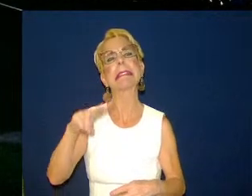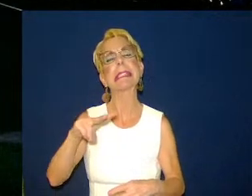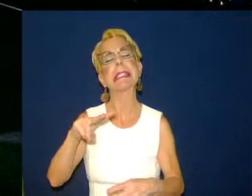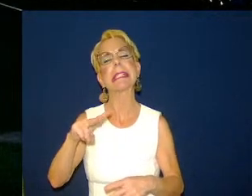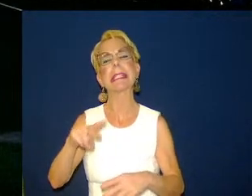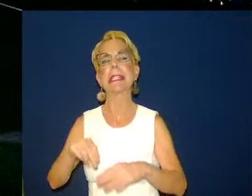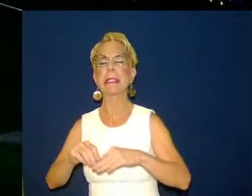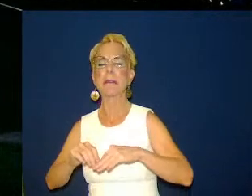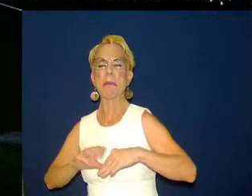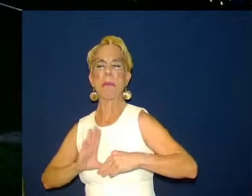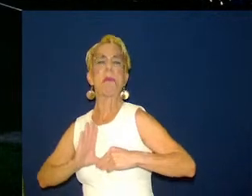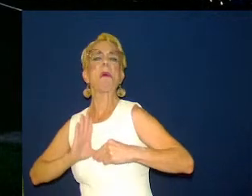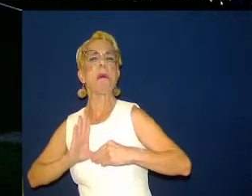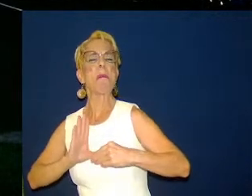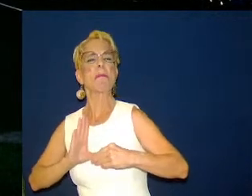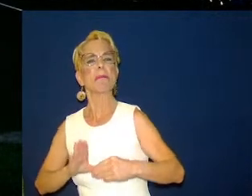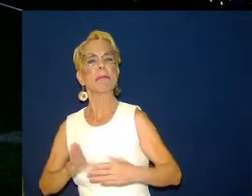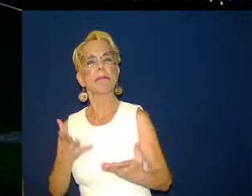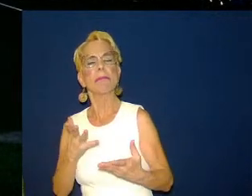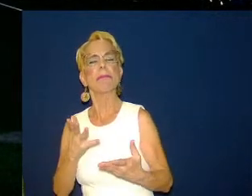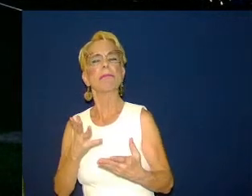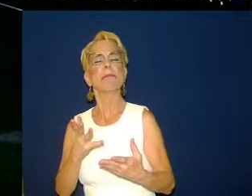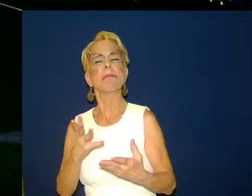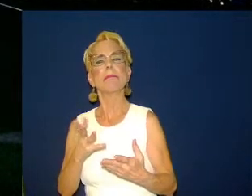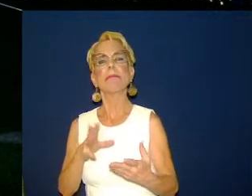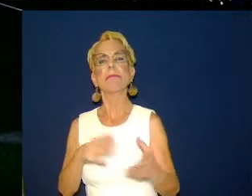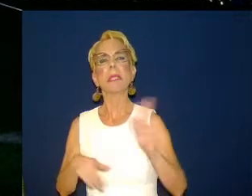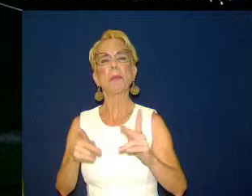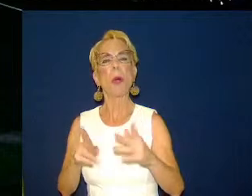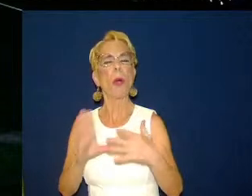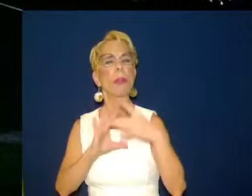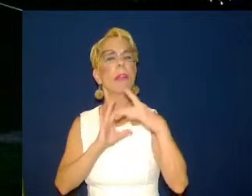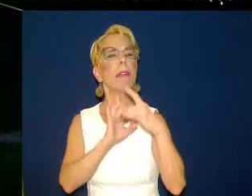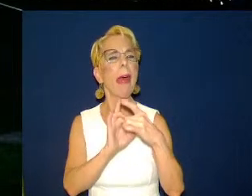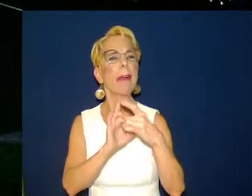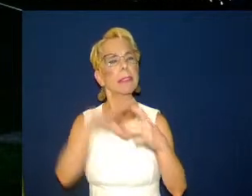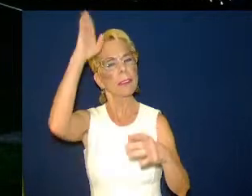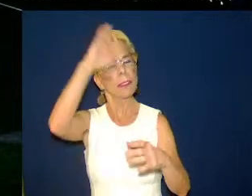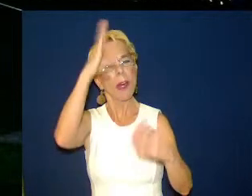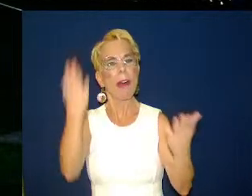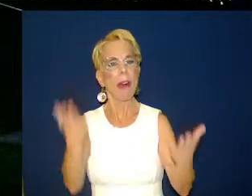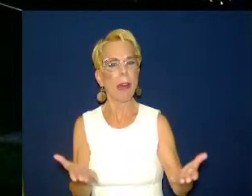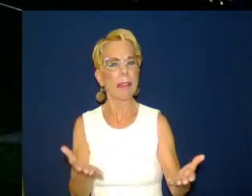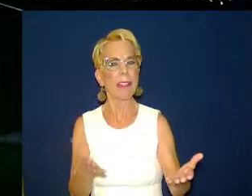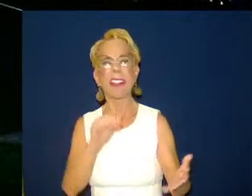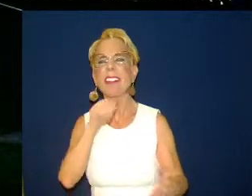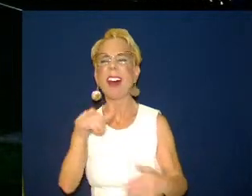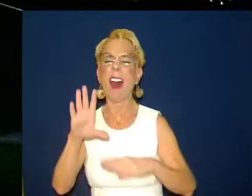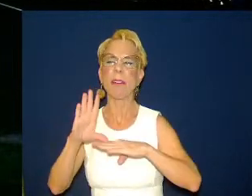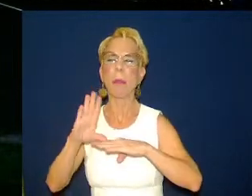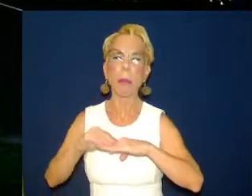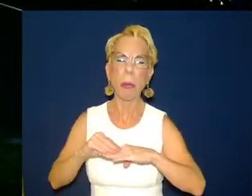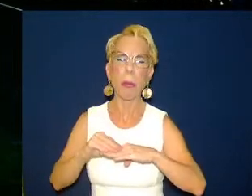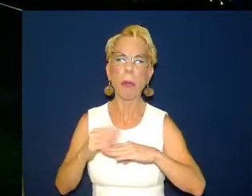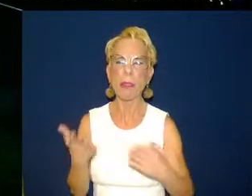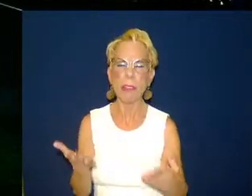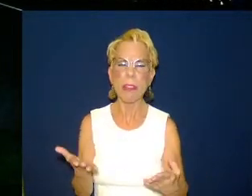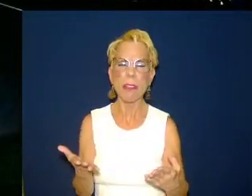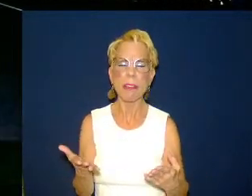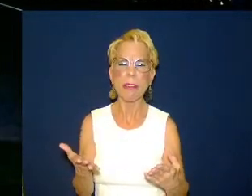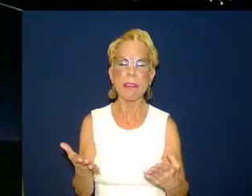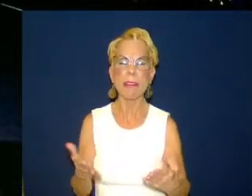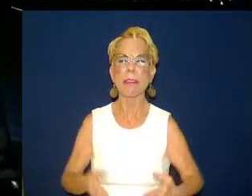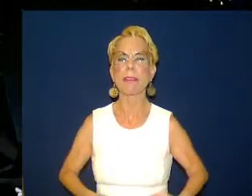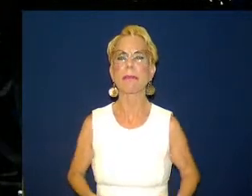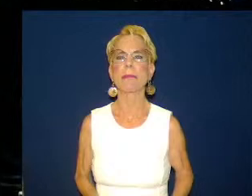I know you don't want to hear me sing it. I accidentally had left my mic on over there, and I sang it, and then I scared myself. But it's